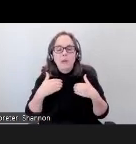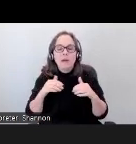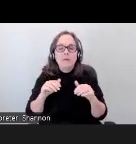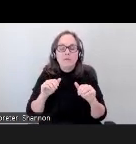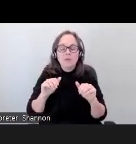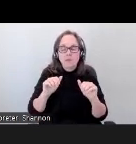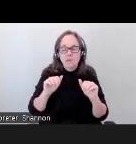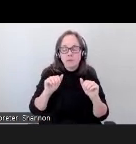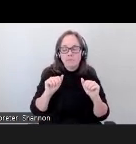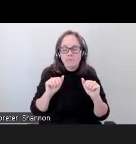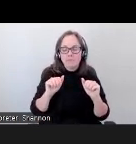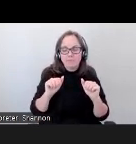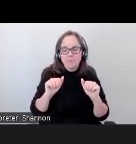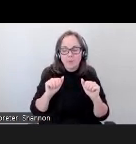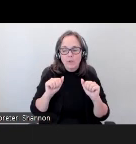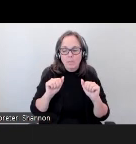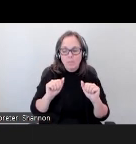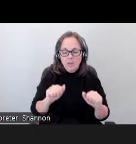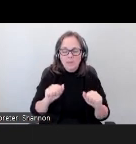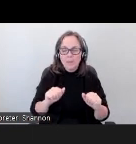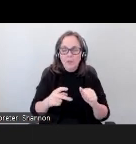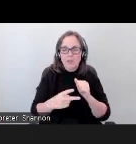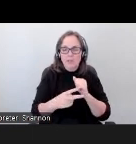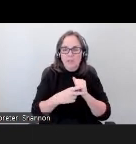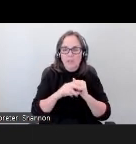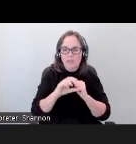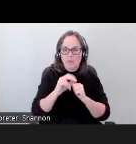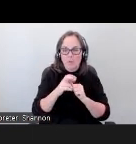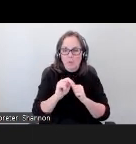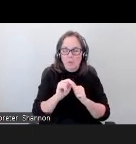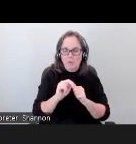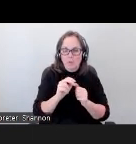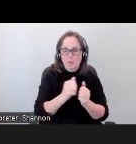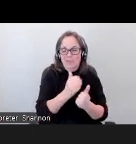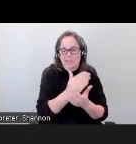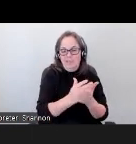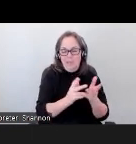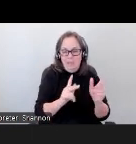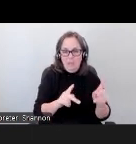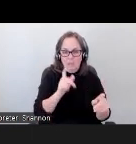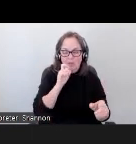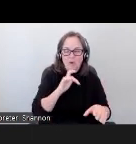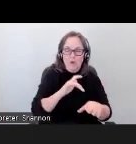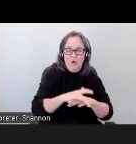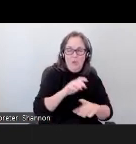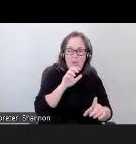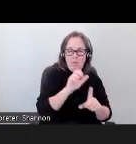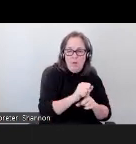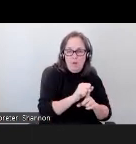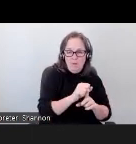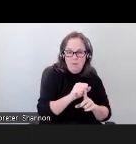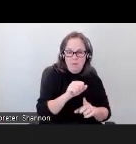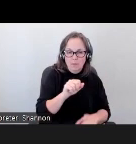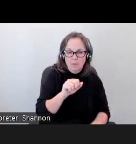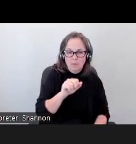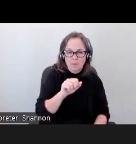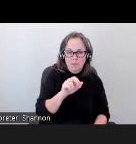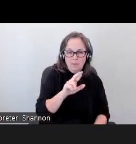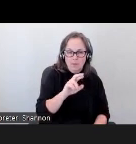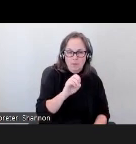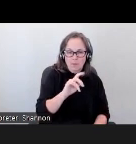organ preservation in select few patients with early stage rectal cancer, but we need